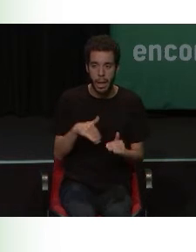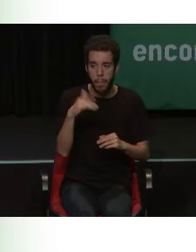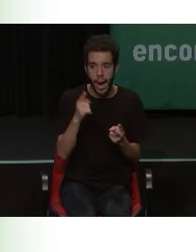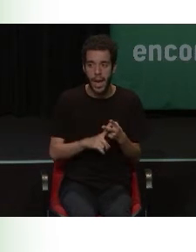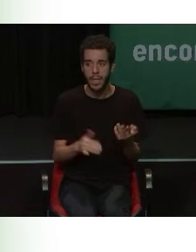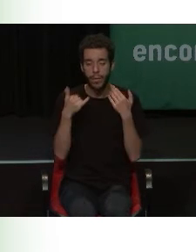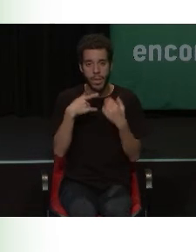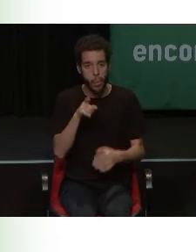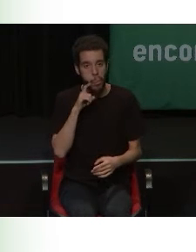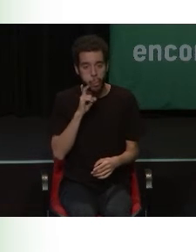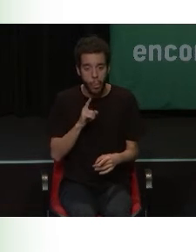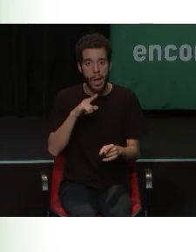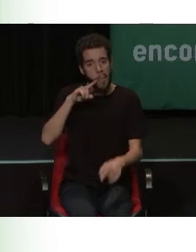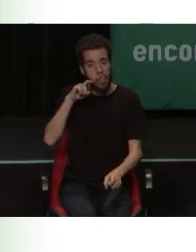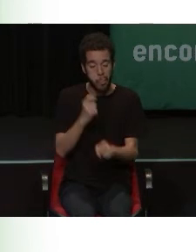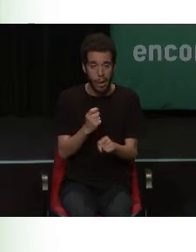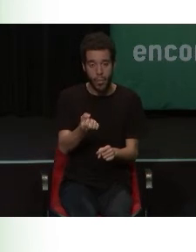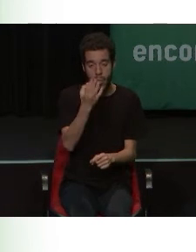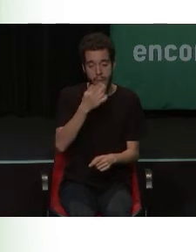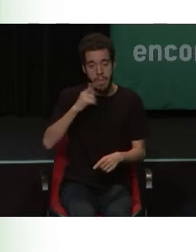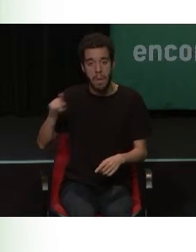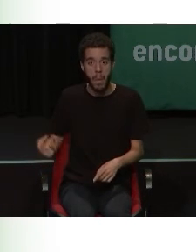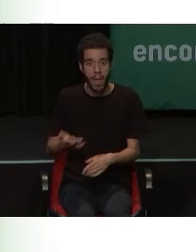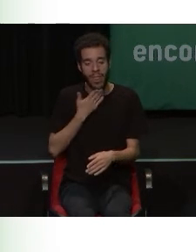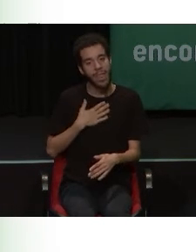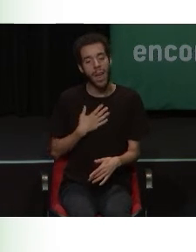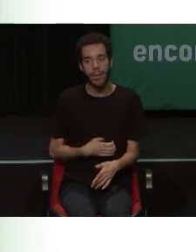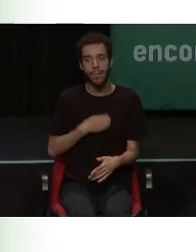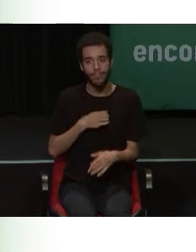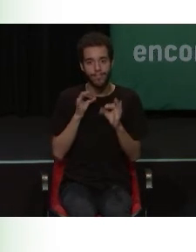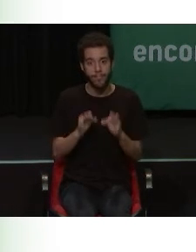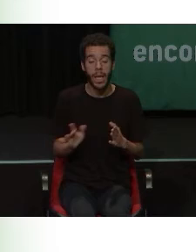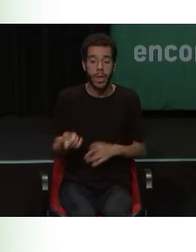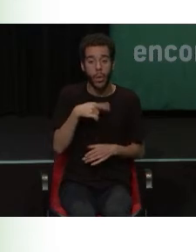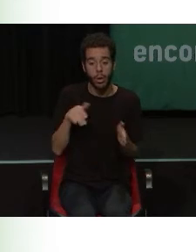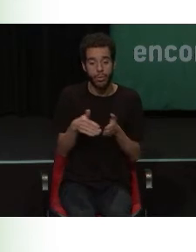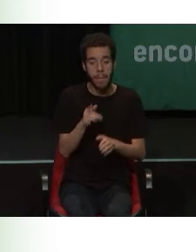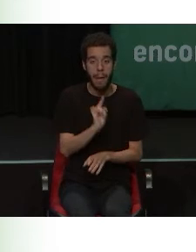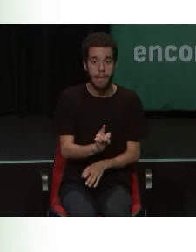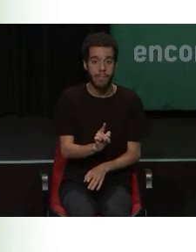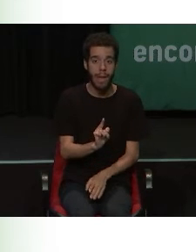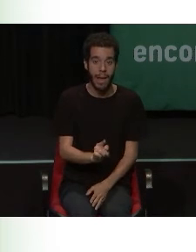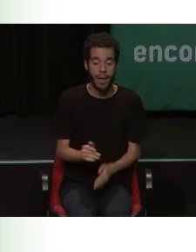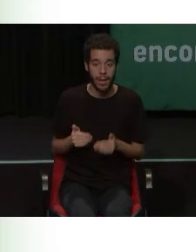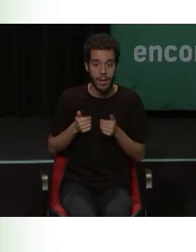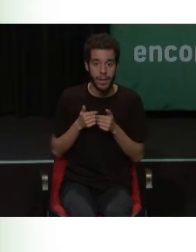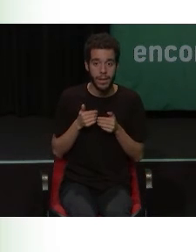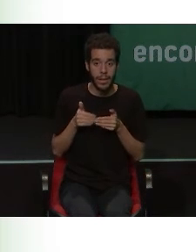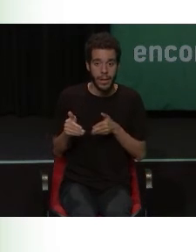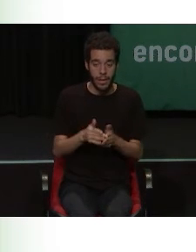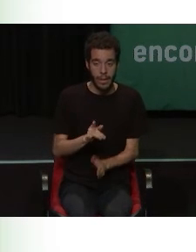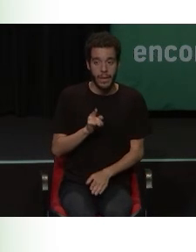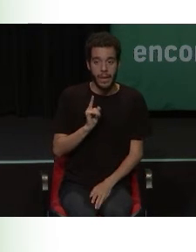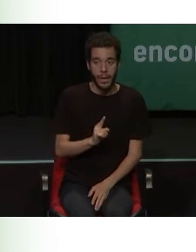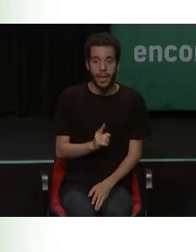proteção dos dados são if they can have reforçadas. their data Portanto, secured, que nós they are more queremos seguir. willing to accept E então these o apps.